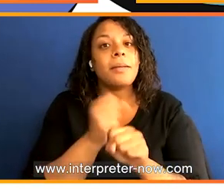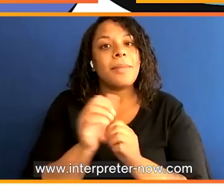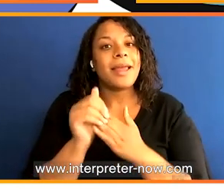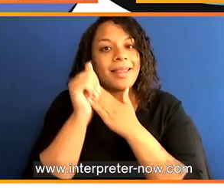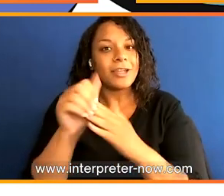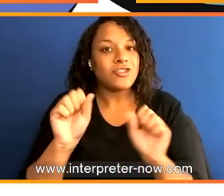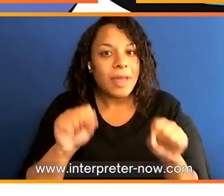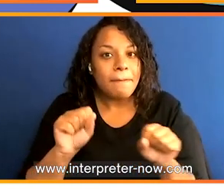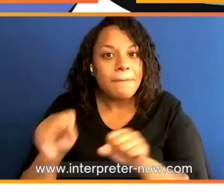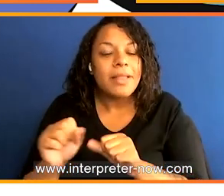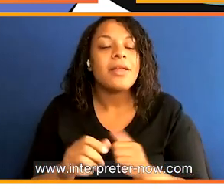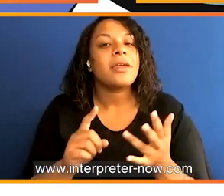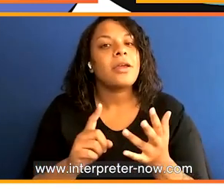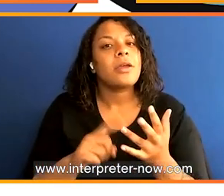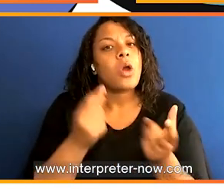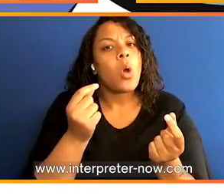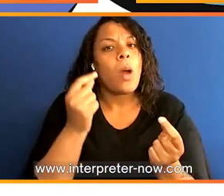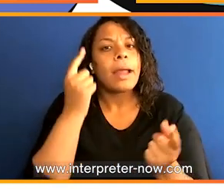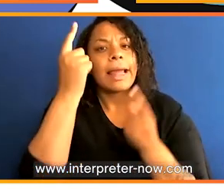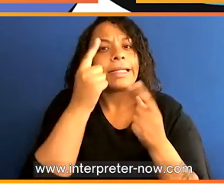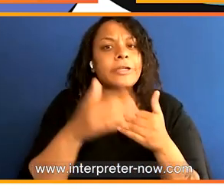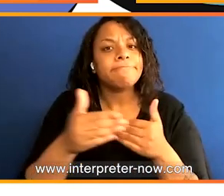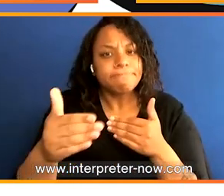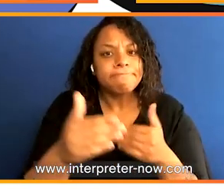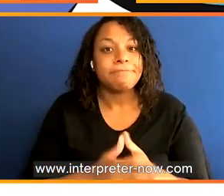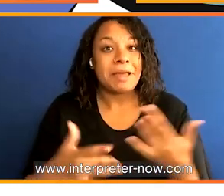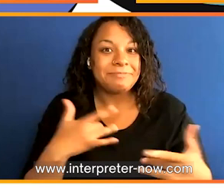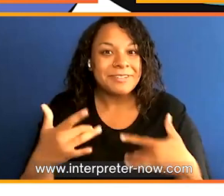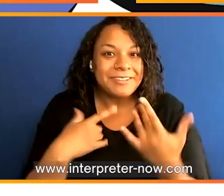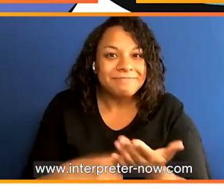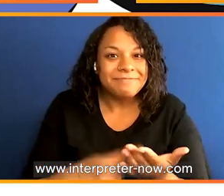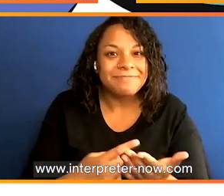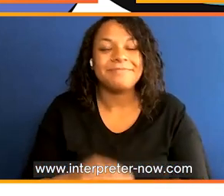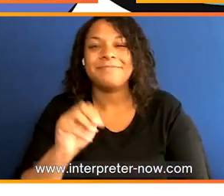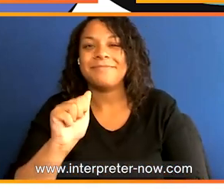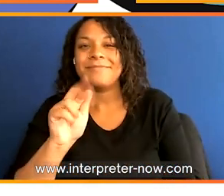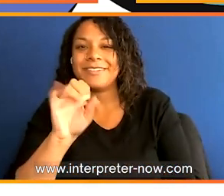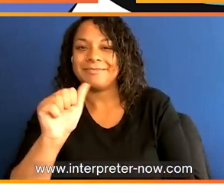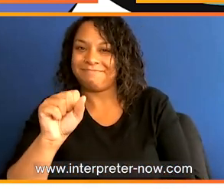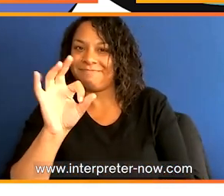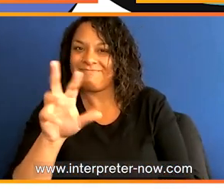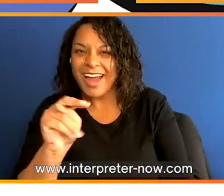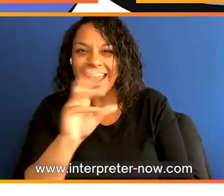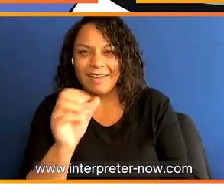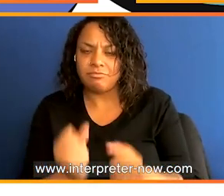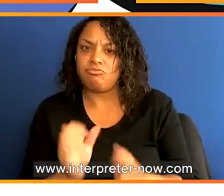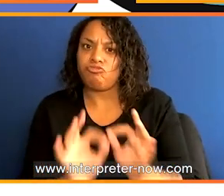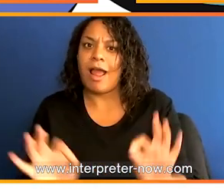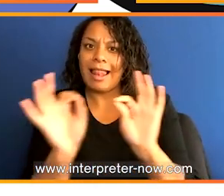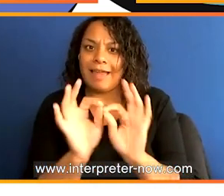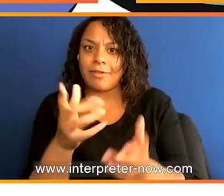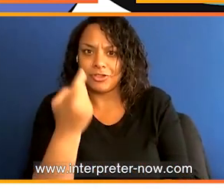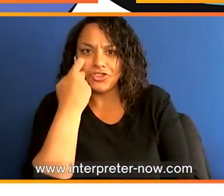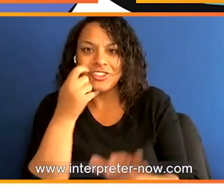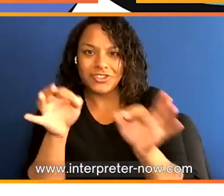and what you might think about along the way. I'm excited about the conversation. It should be a lot of fun and super relevant too for what you just